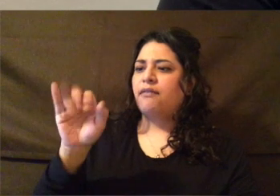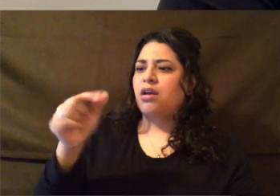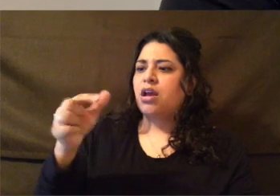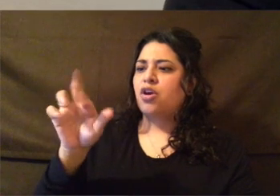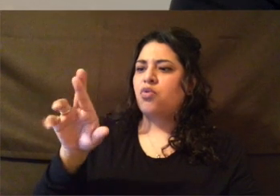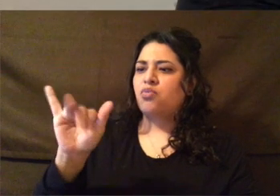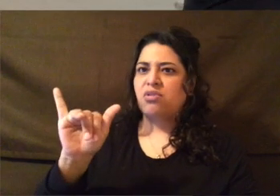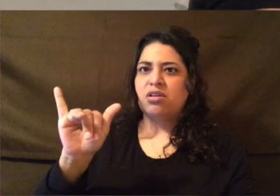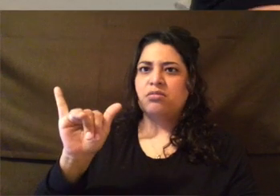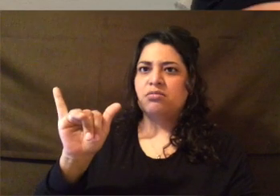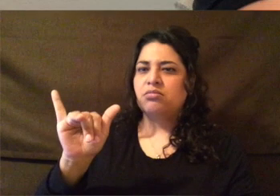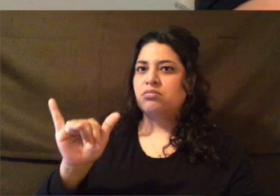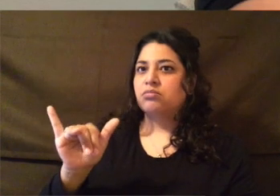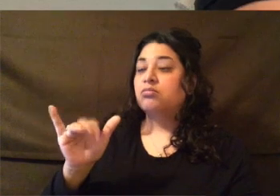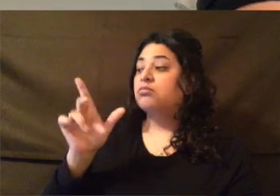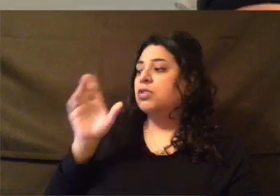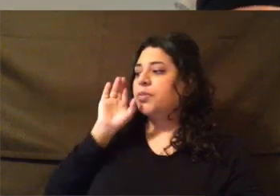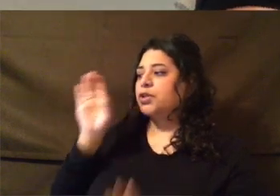Farfigory.